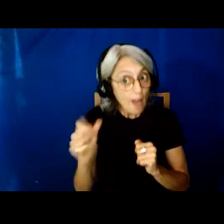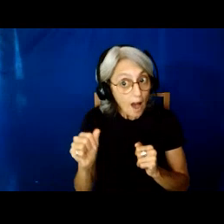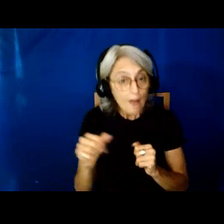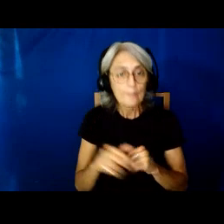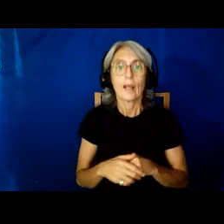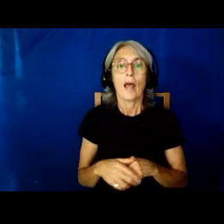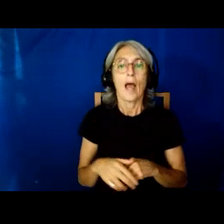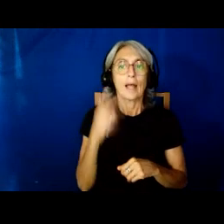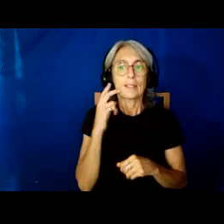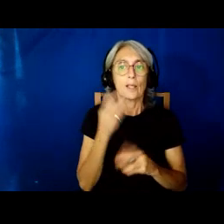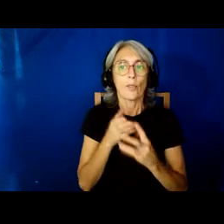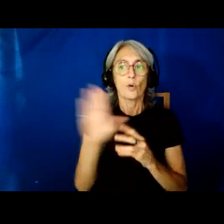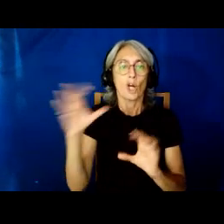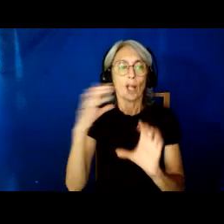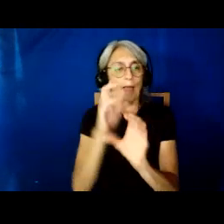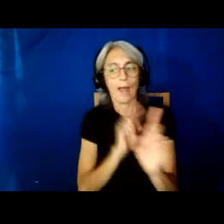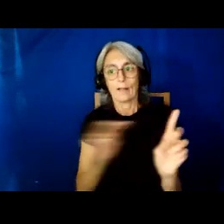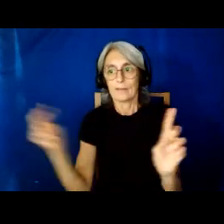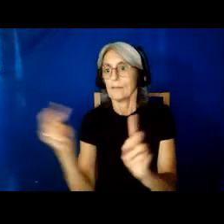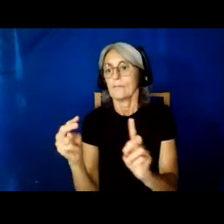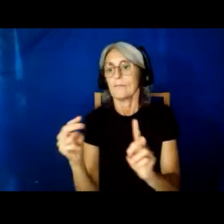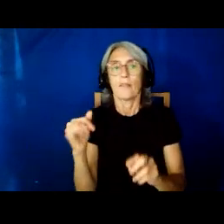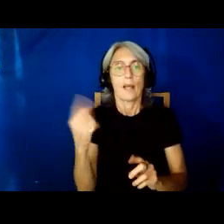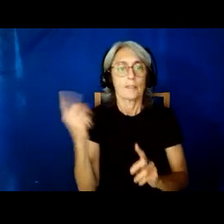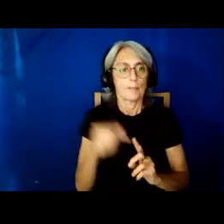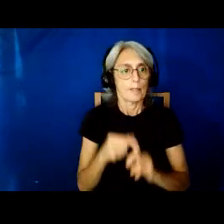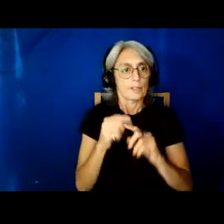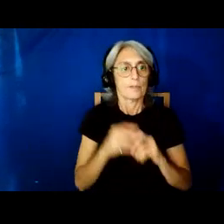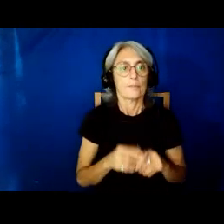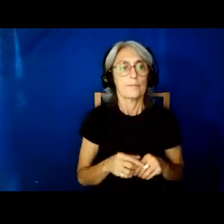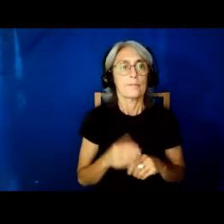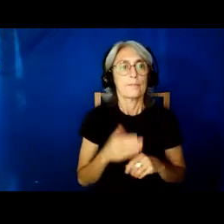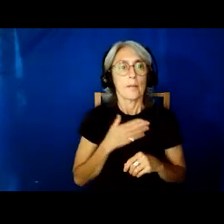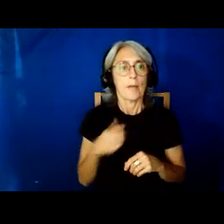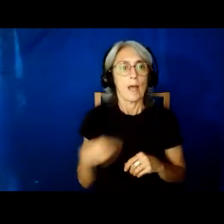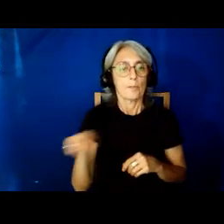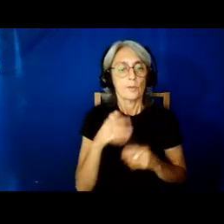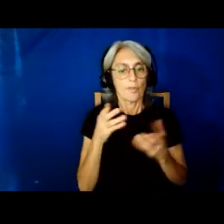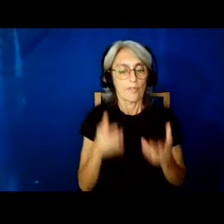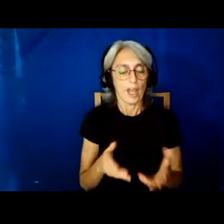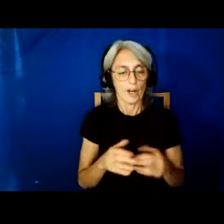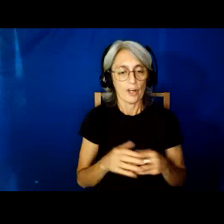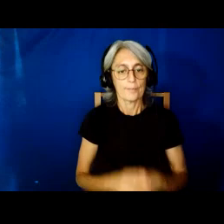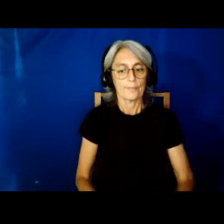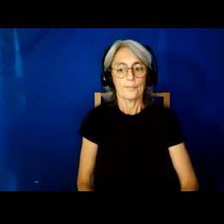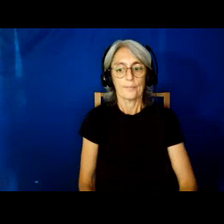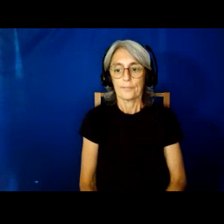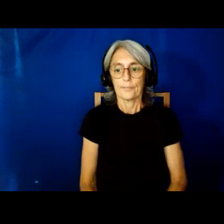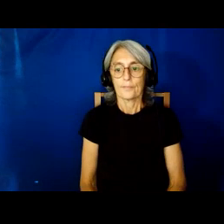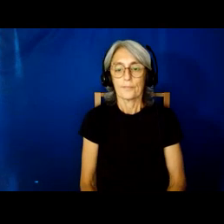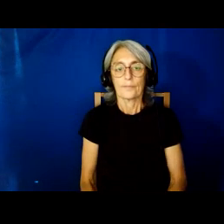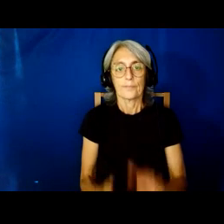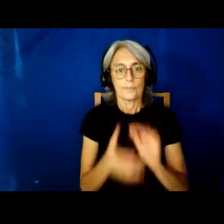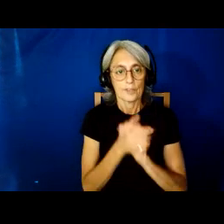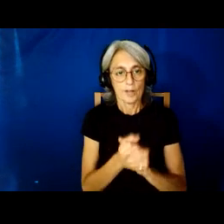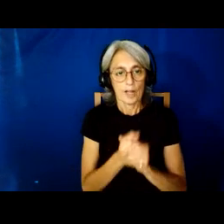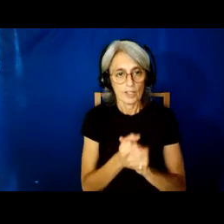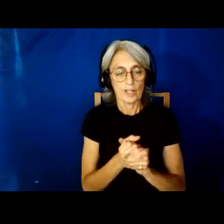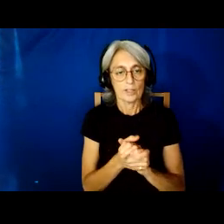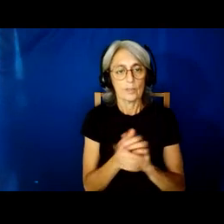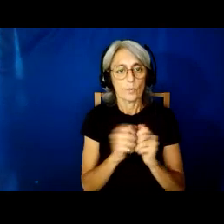is something really special, and I am so glad that you all get to be there to do that. Congratulations on the